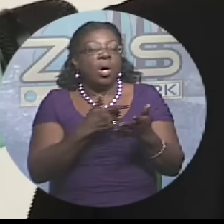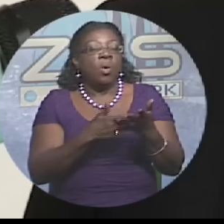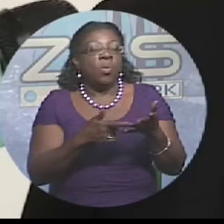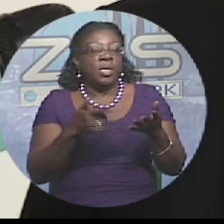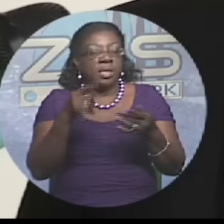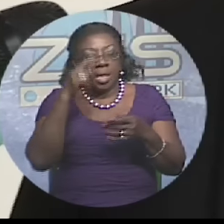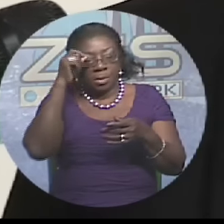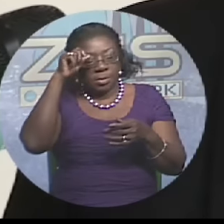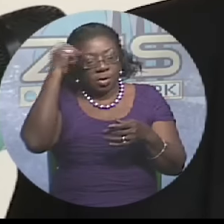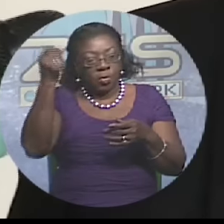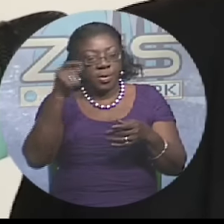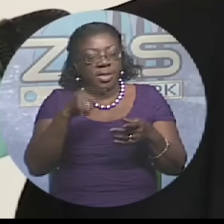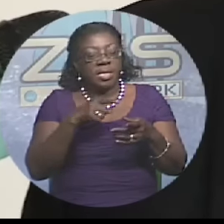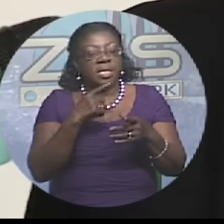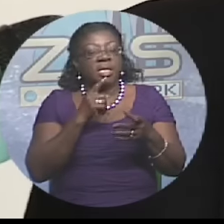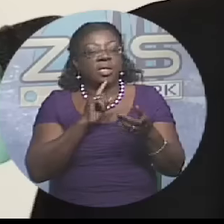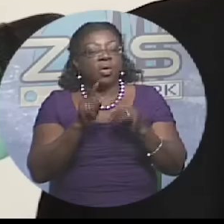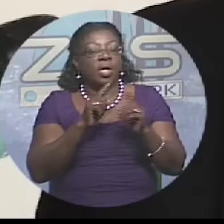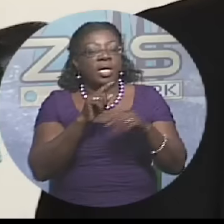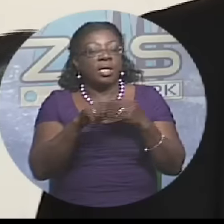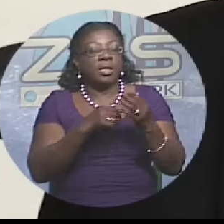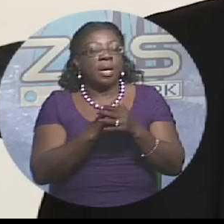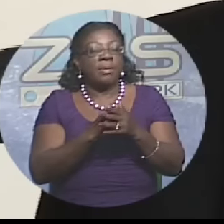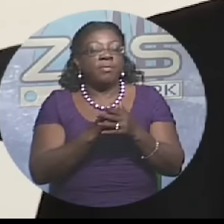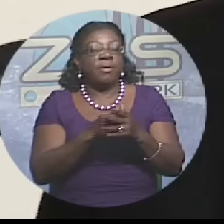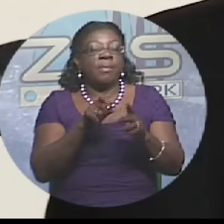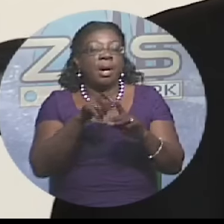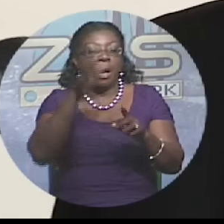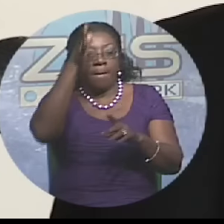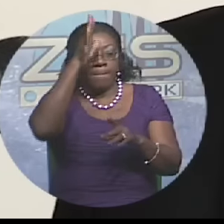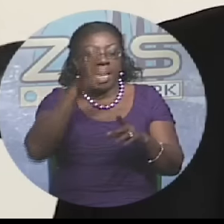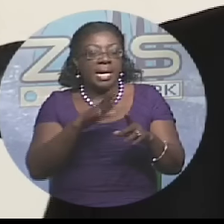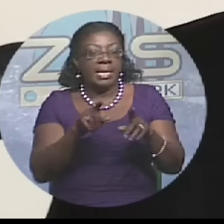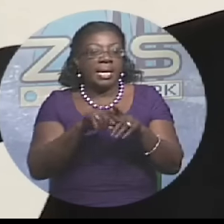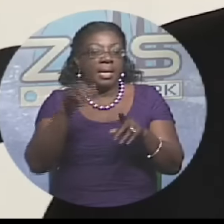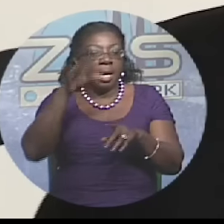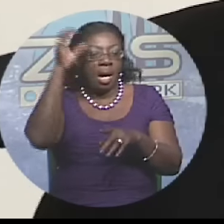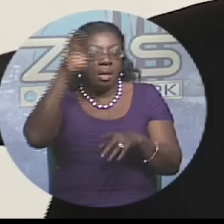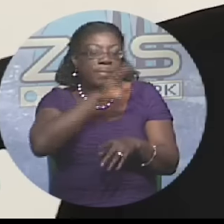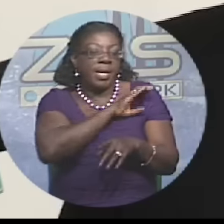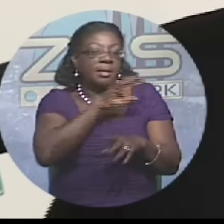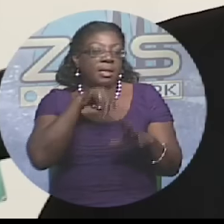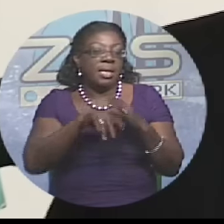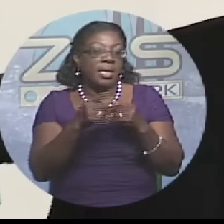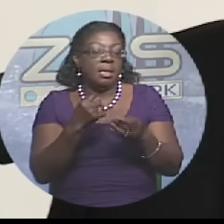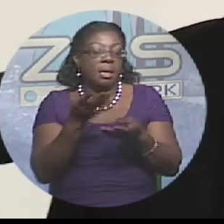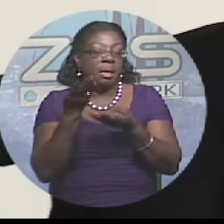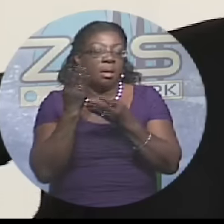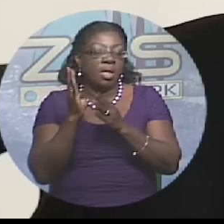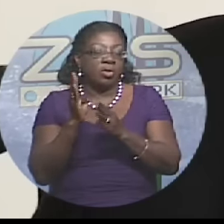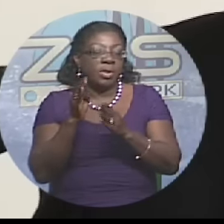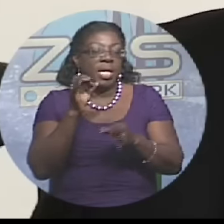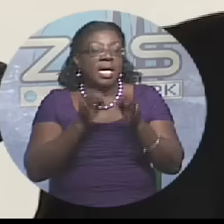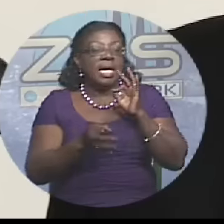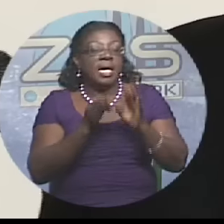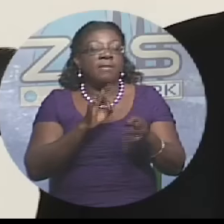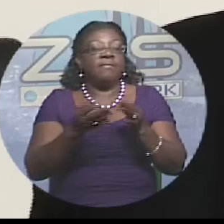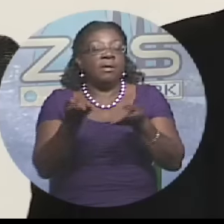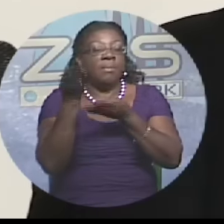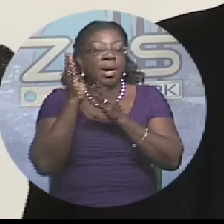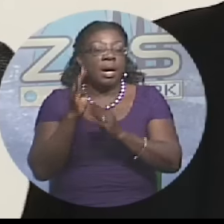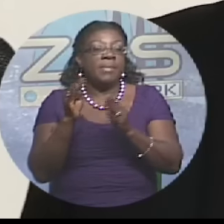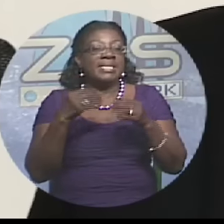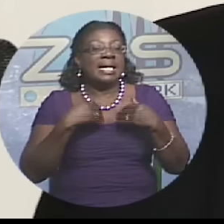like the Carl Bethels of our country. I'm very surprised because if the Bahamas had no